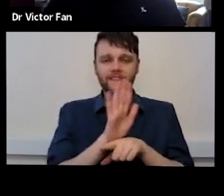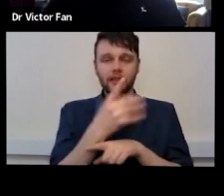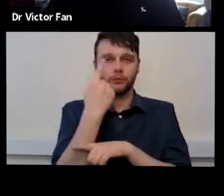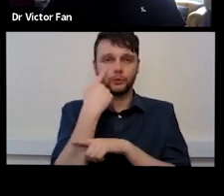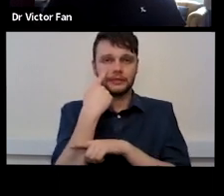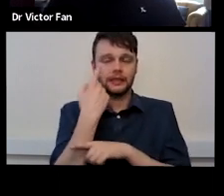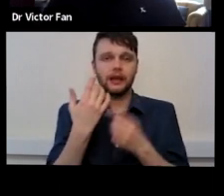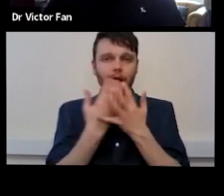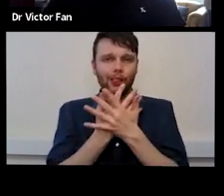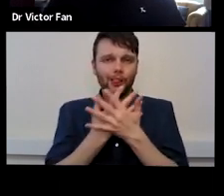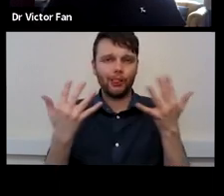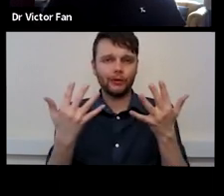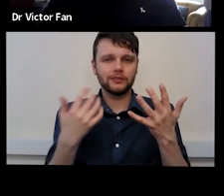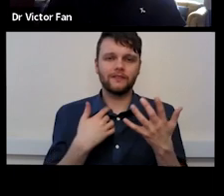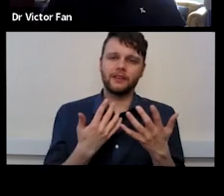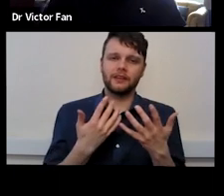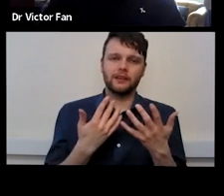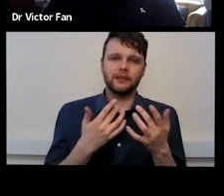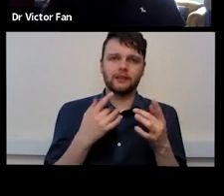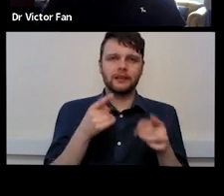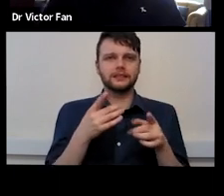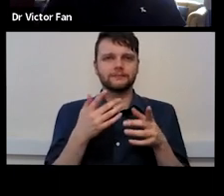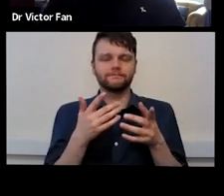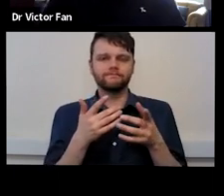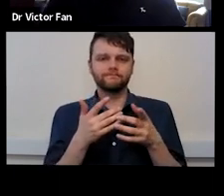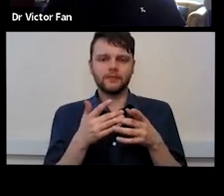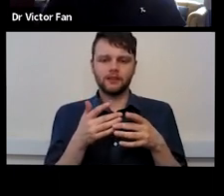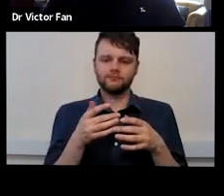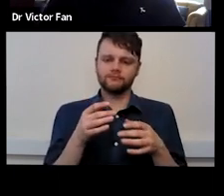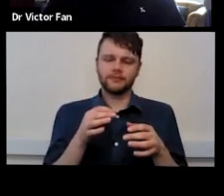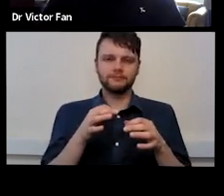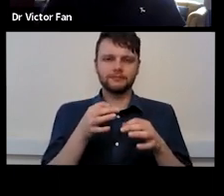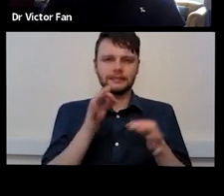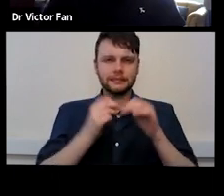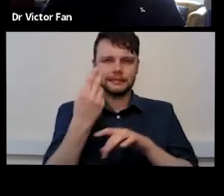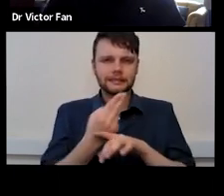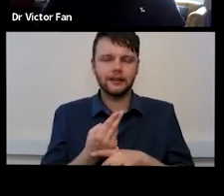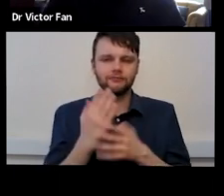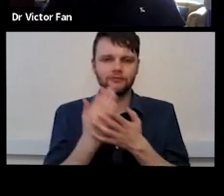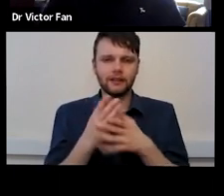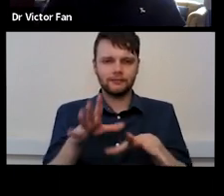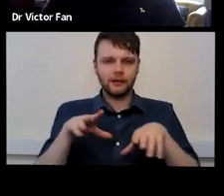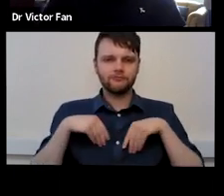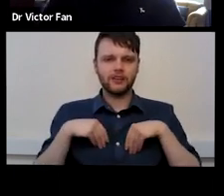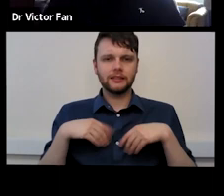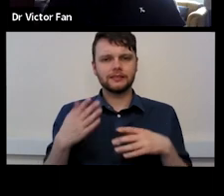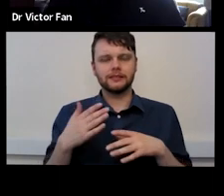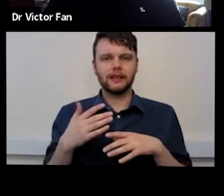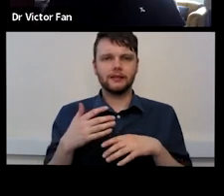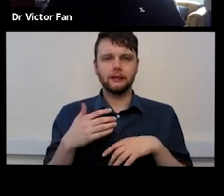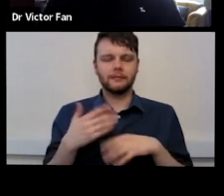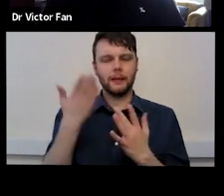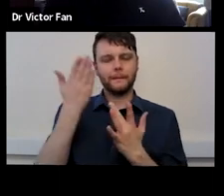that a lot of mise-en-scene or production design are very much embracing the kind of middle-class